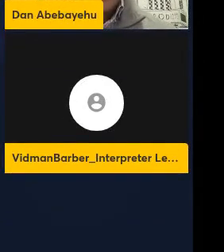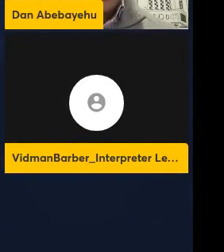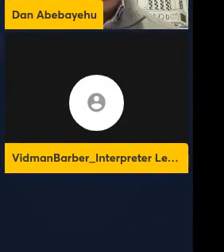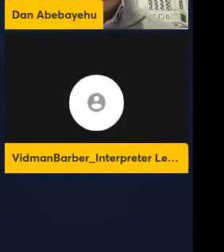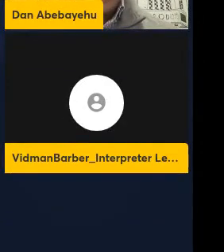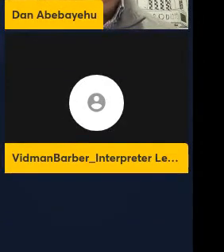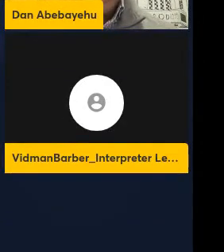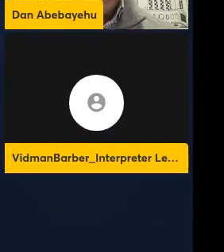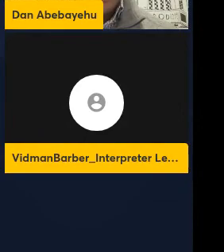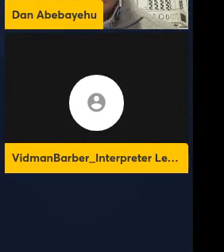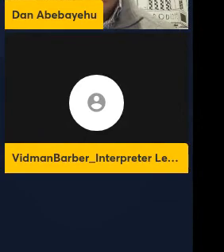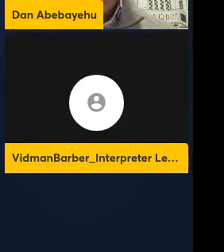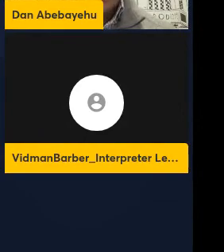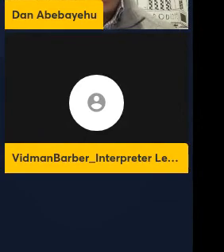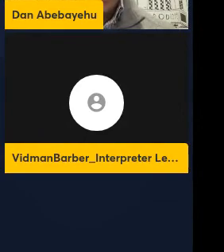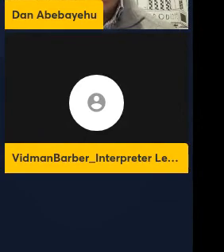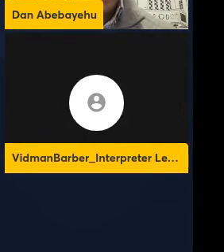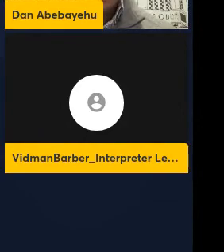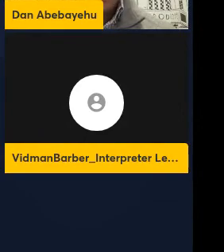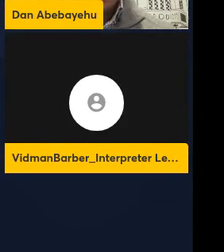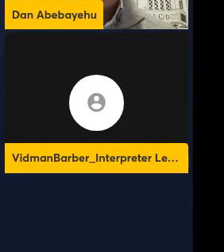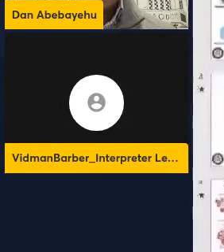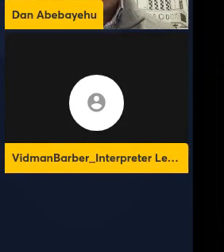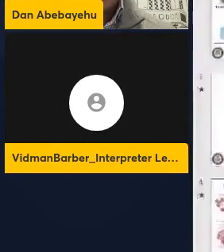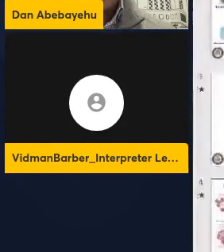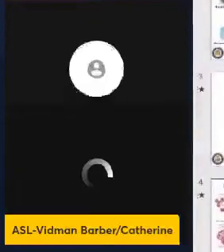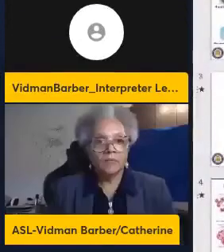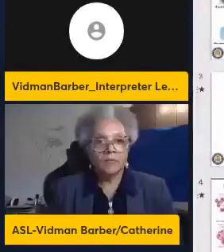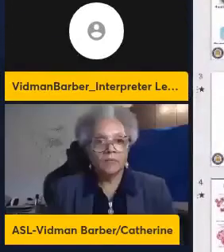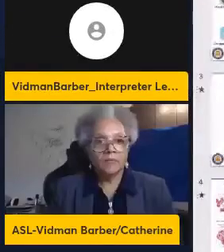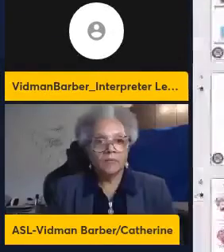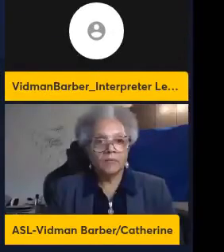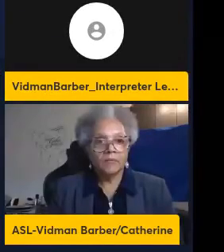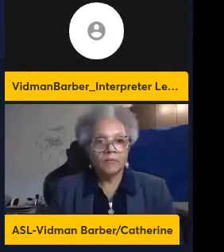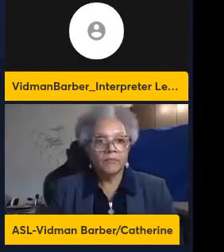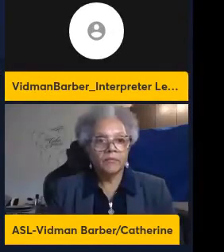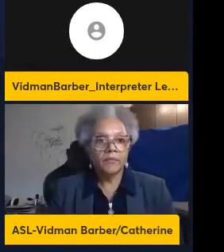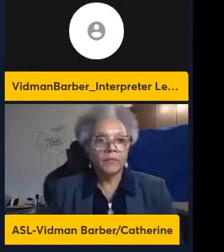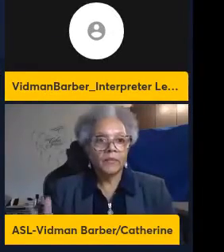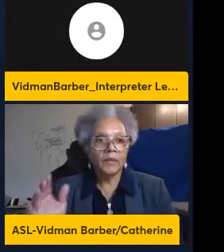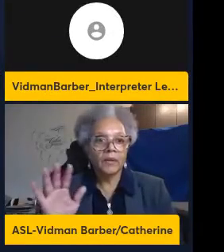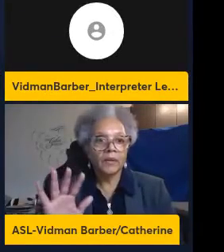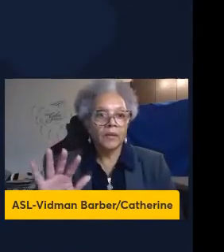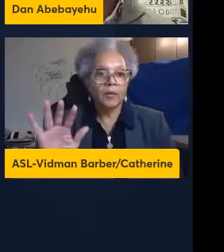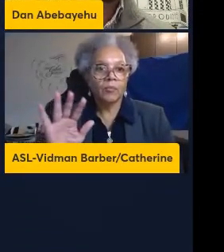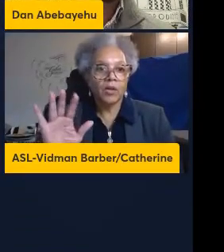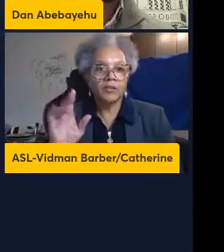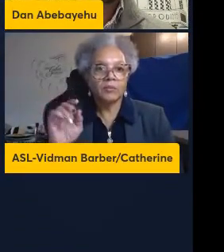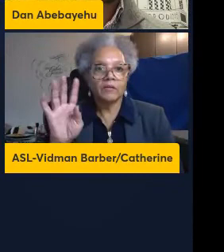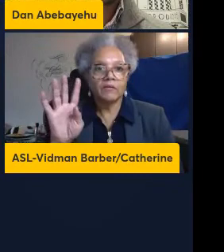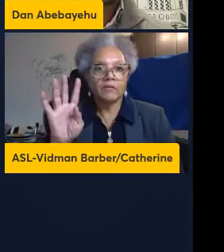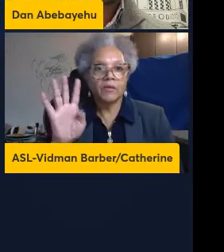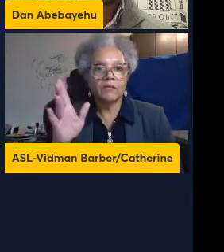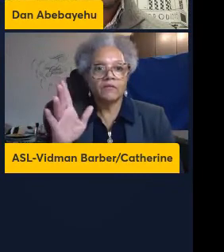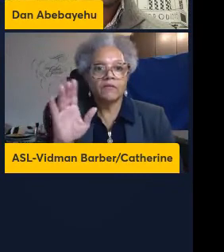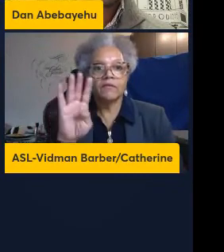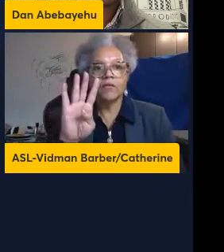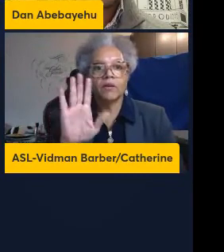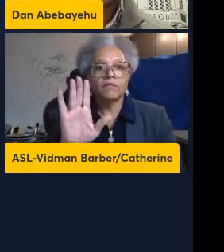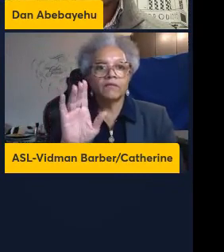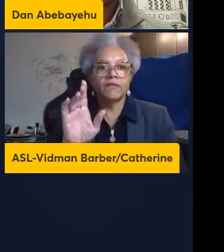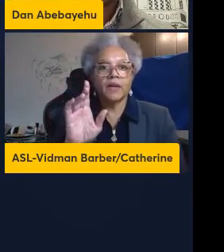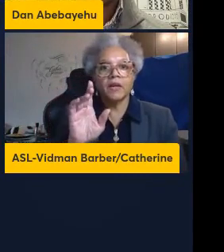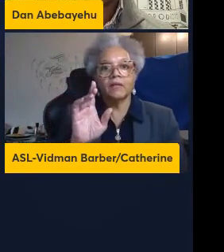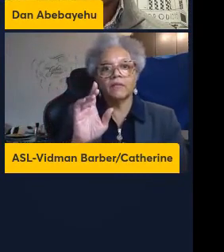Like I was saying earlier, approximately 45% of deaths within the developed world can be attributed to some sort of tissue remodeling